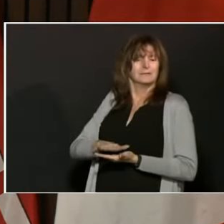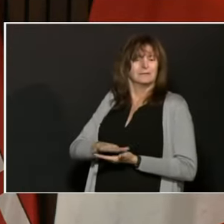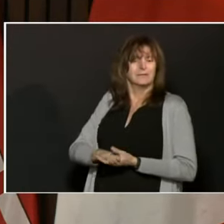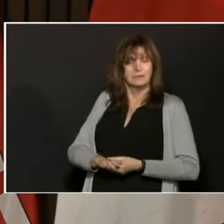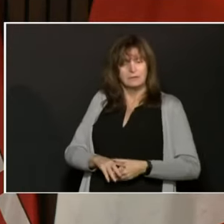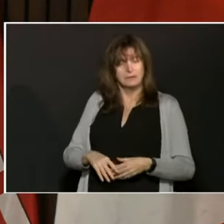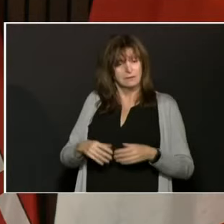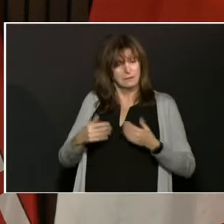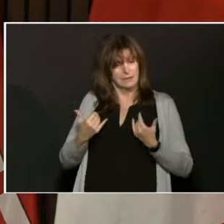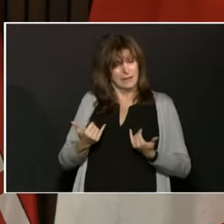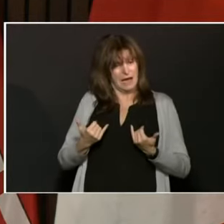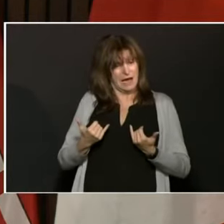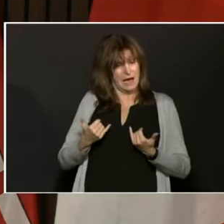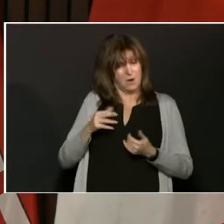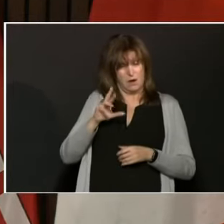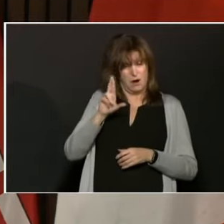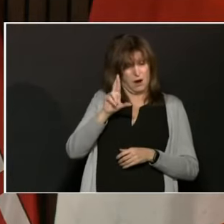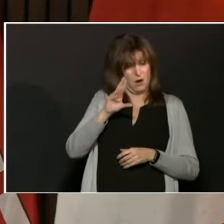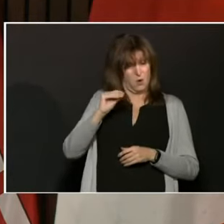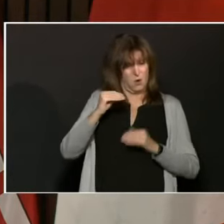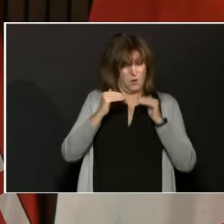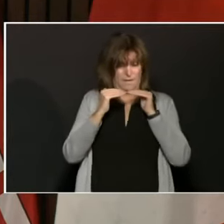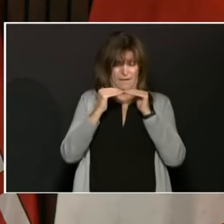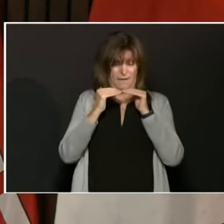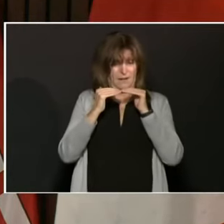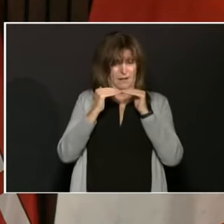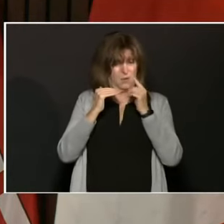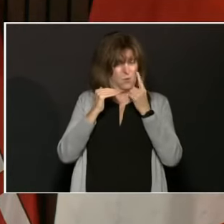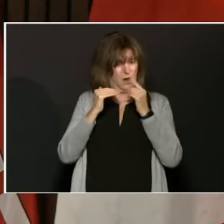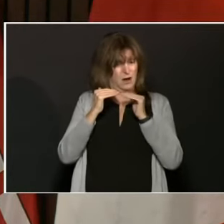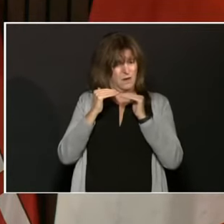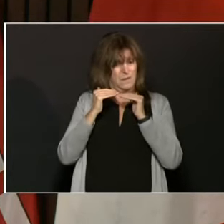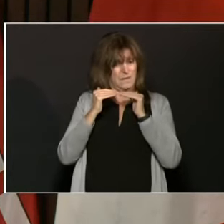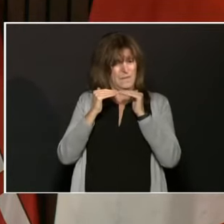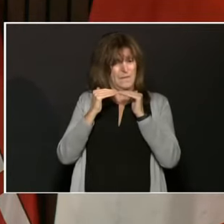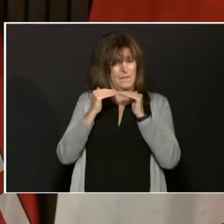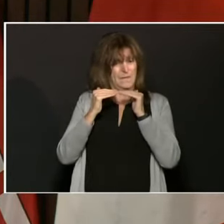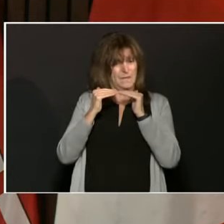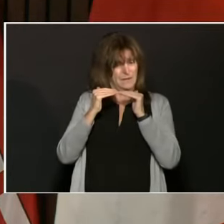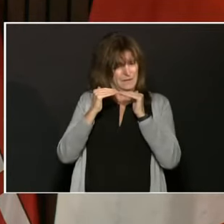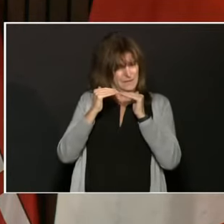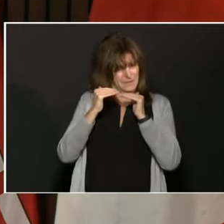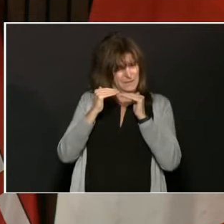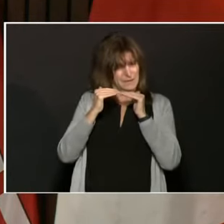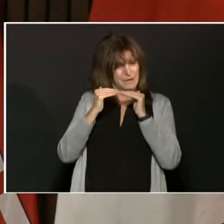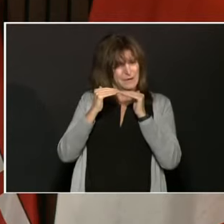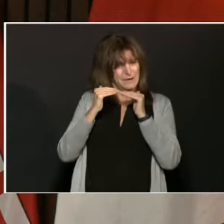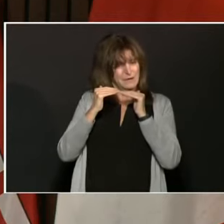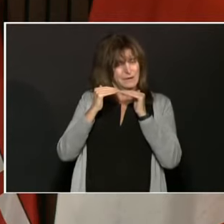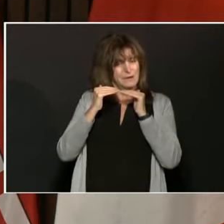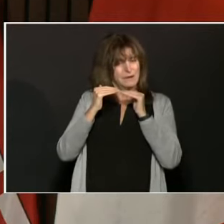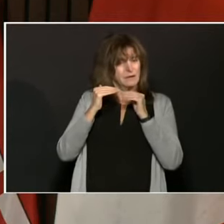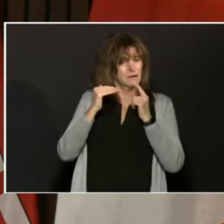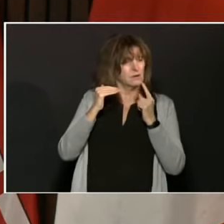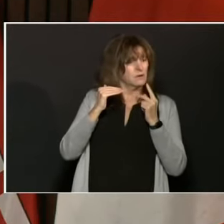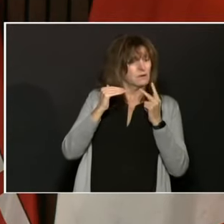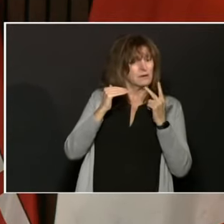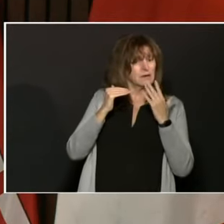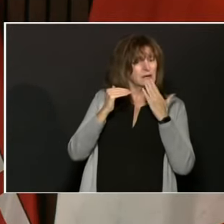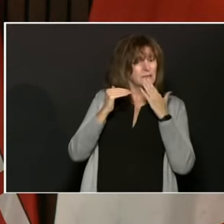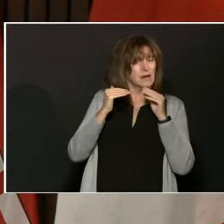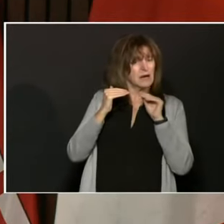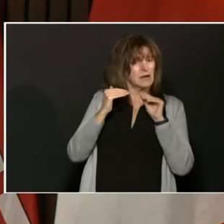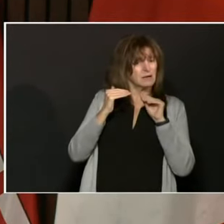of one, and it's really a precarious position. A few bad outbreaks, a few of the what we call super